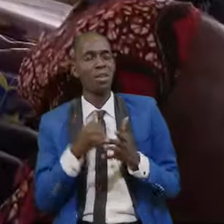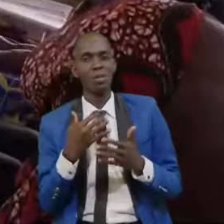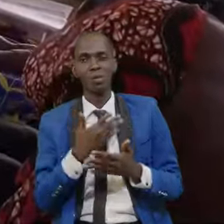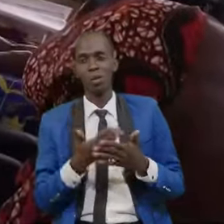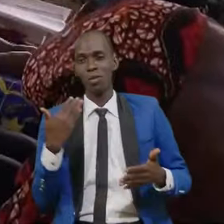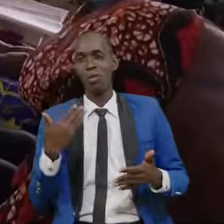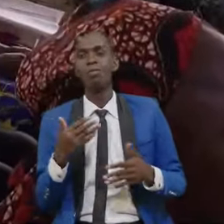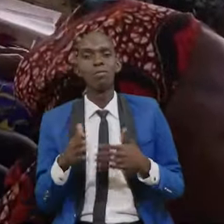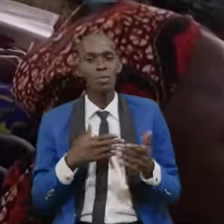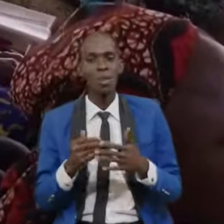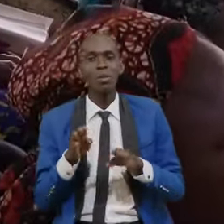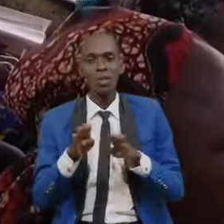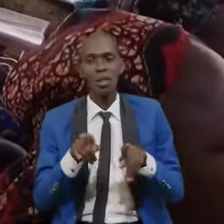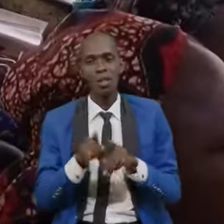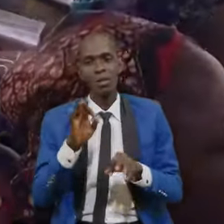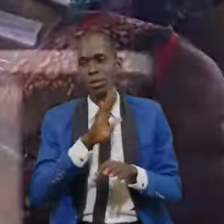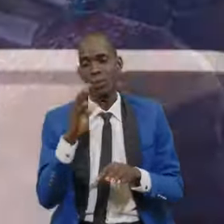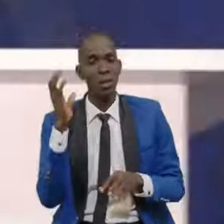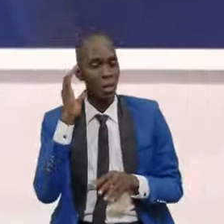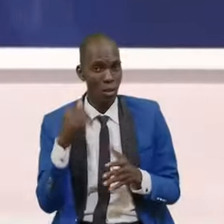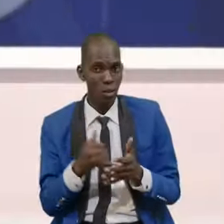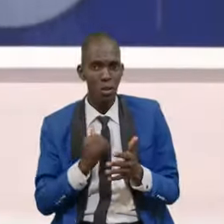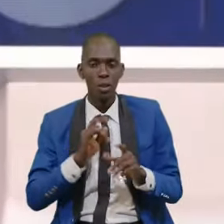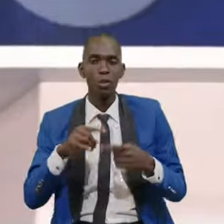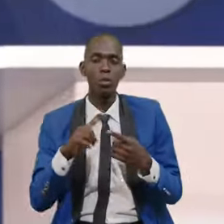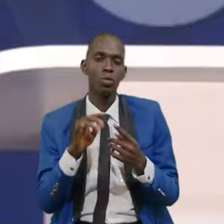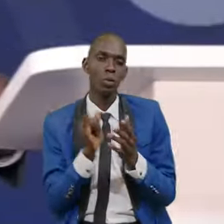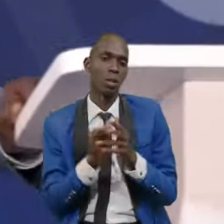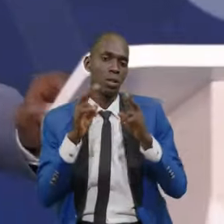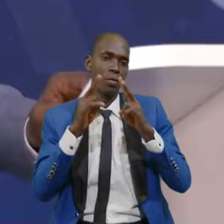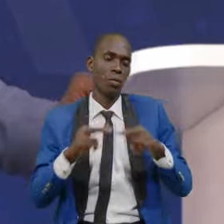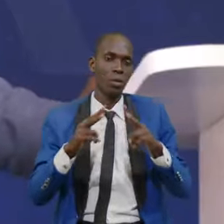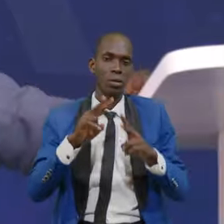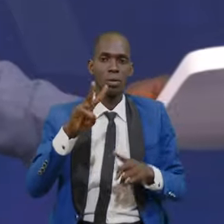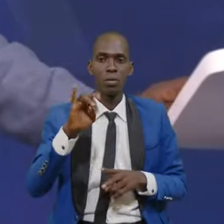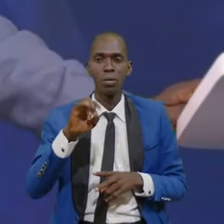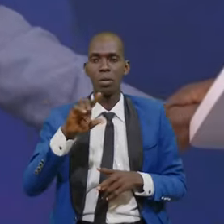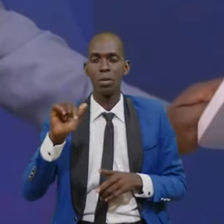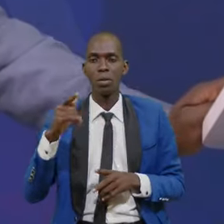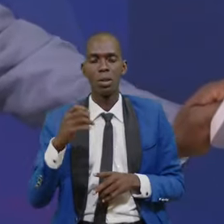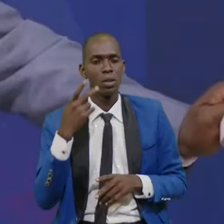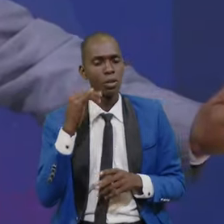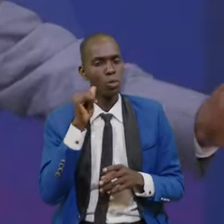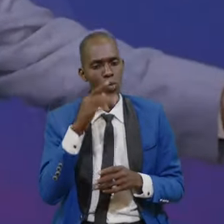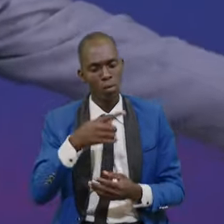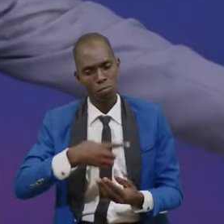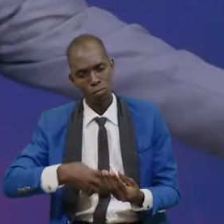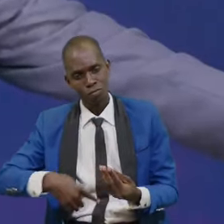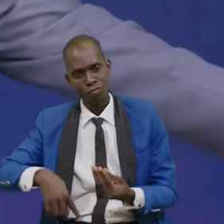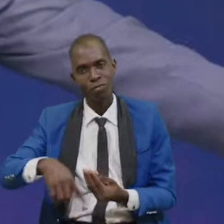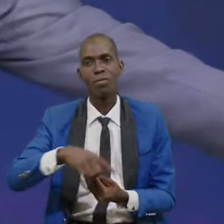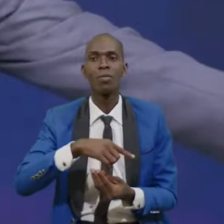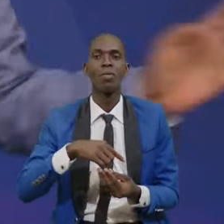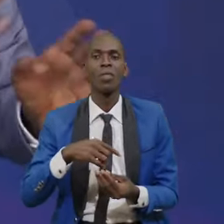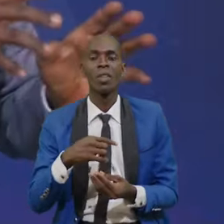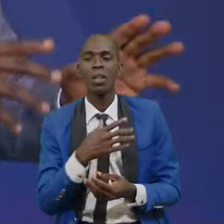And then we got to that village, and I saw that woman running around the porch, and you know, the